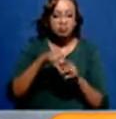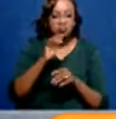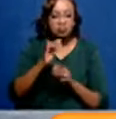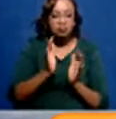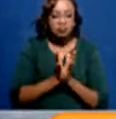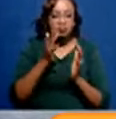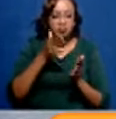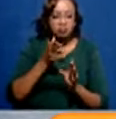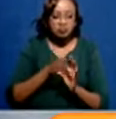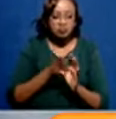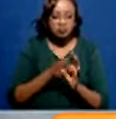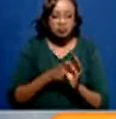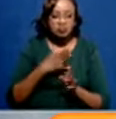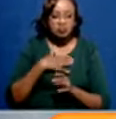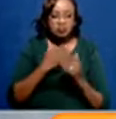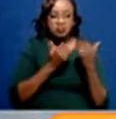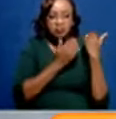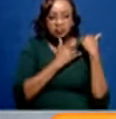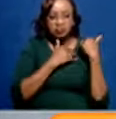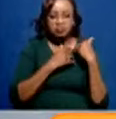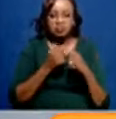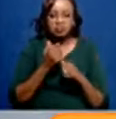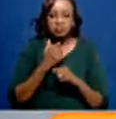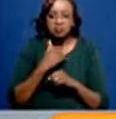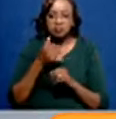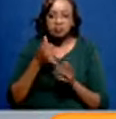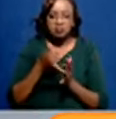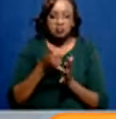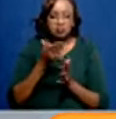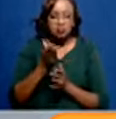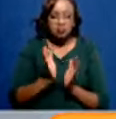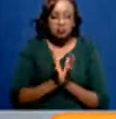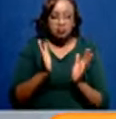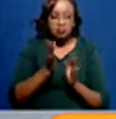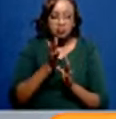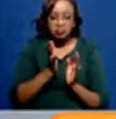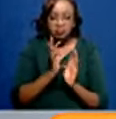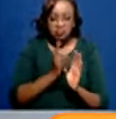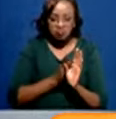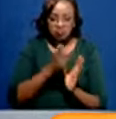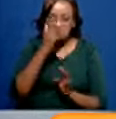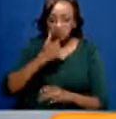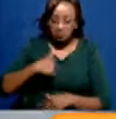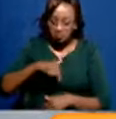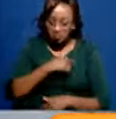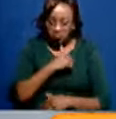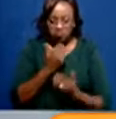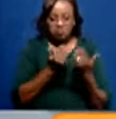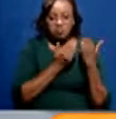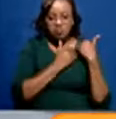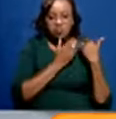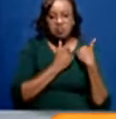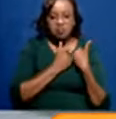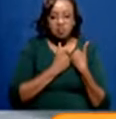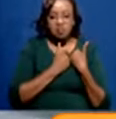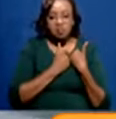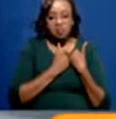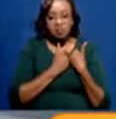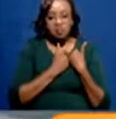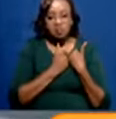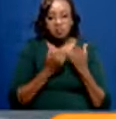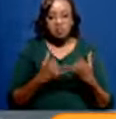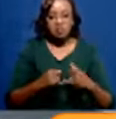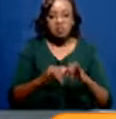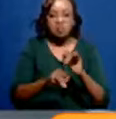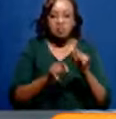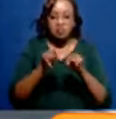very clear because we are an integral part of the public participation because we are the body that actually is going to implement those